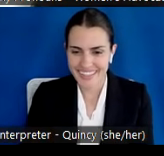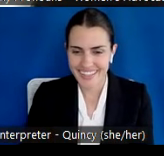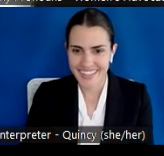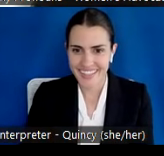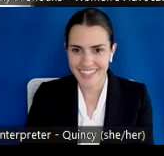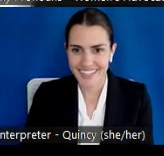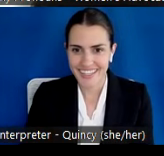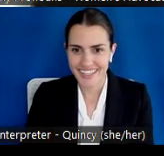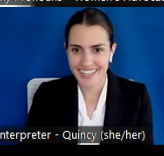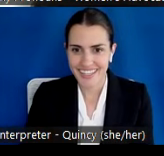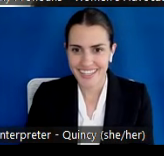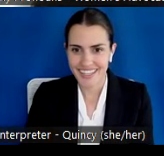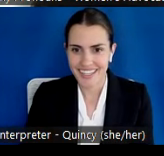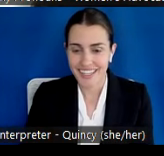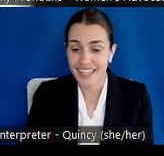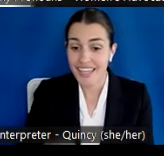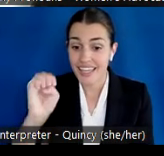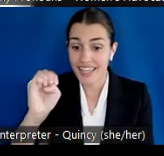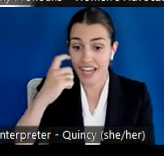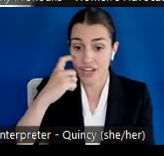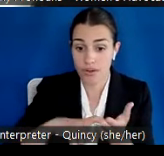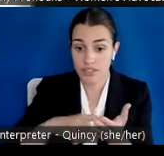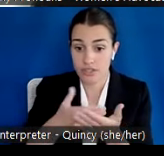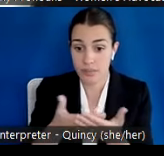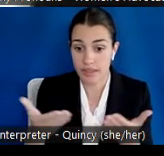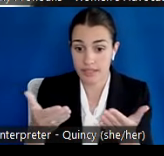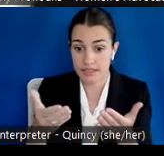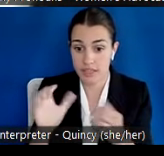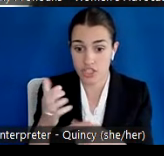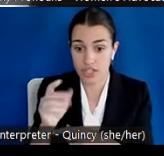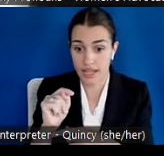I noticed there's some things in the chat. Is everything resolved with the interpreters?